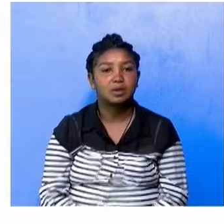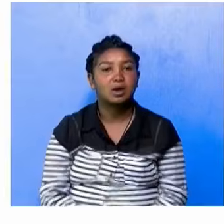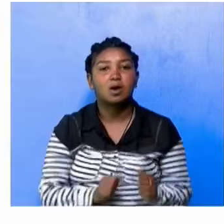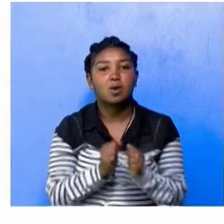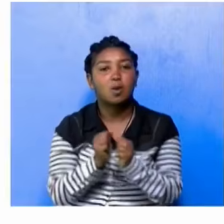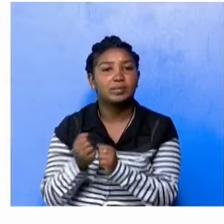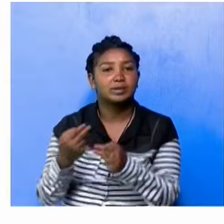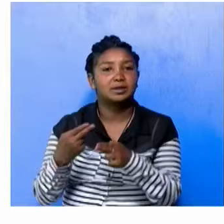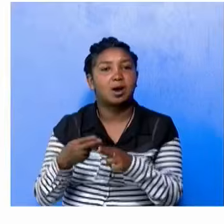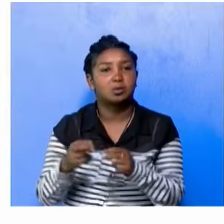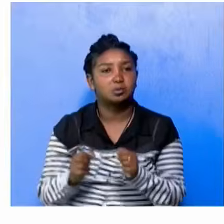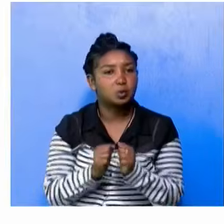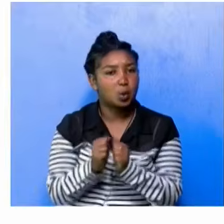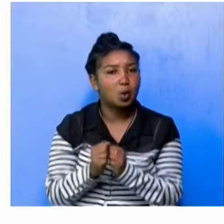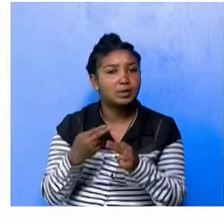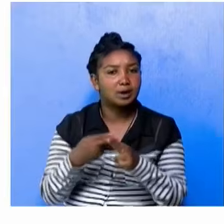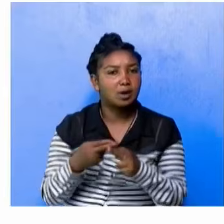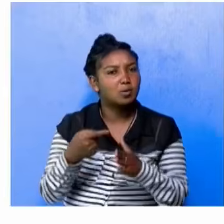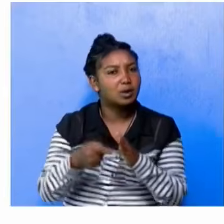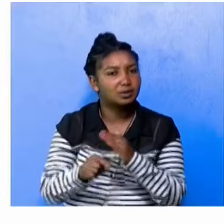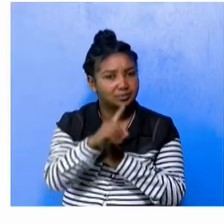common name or maybe common noun?